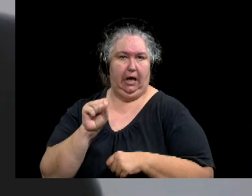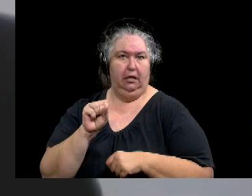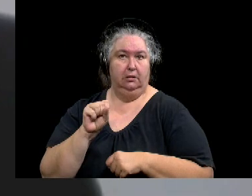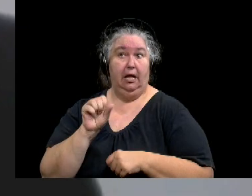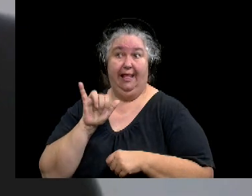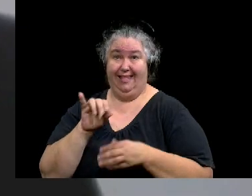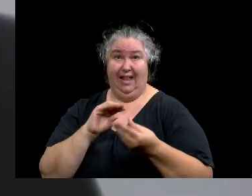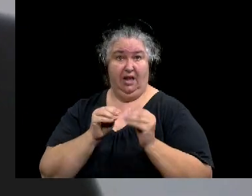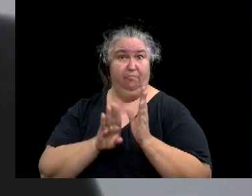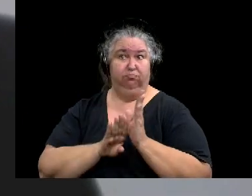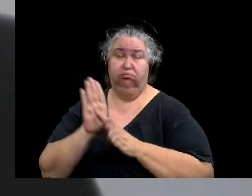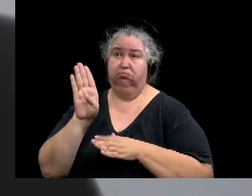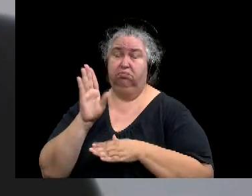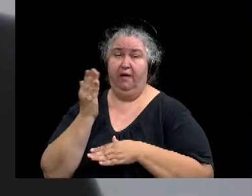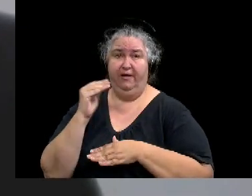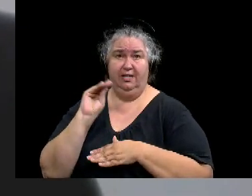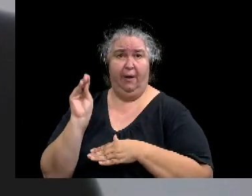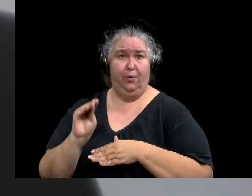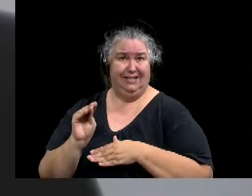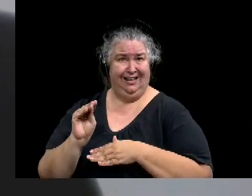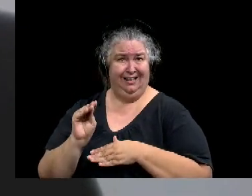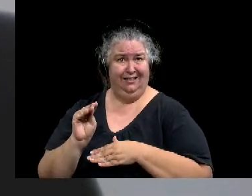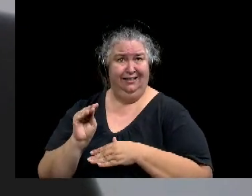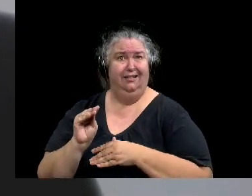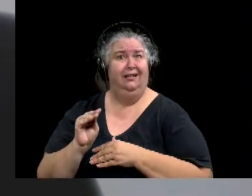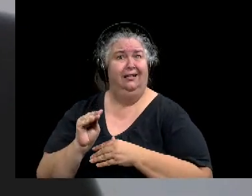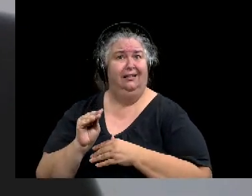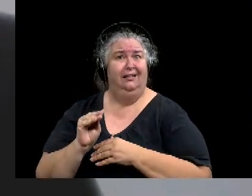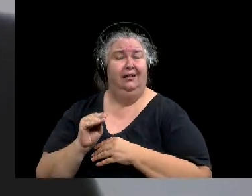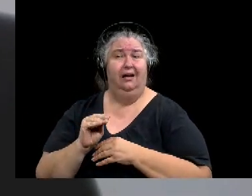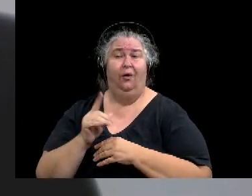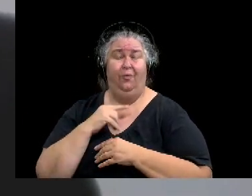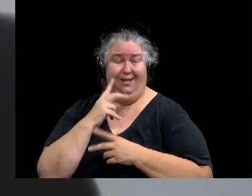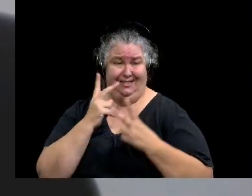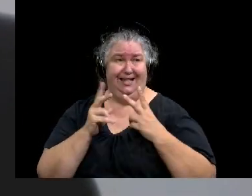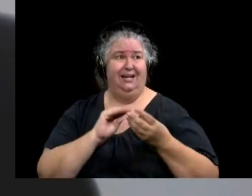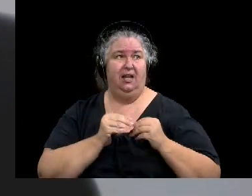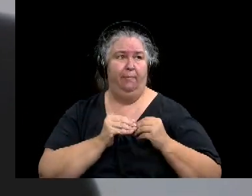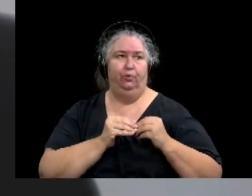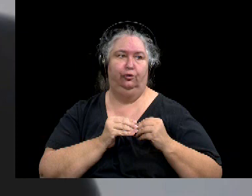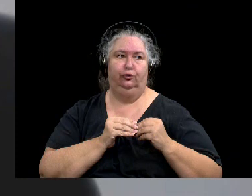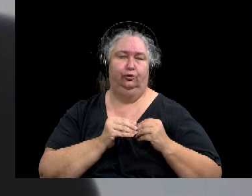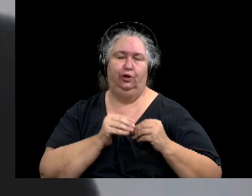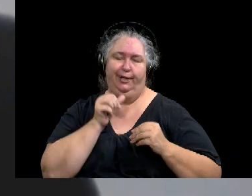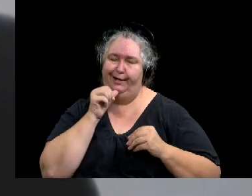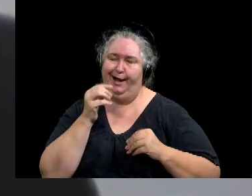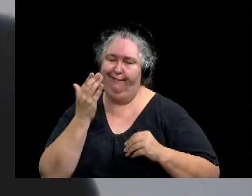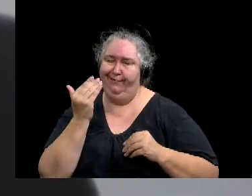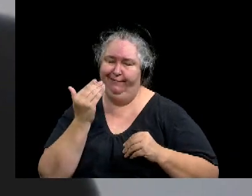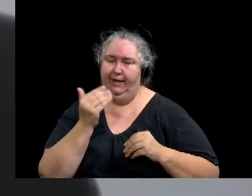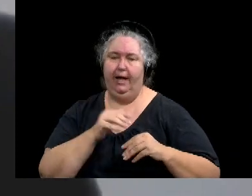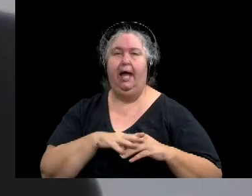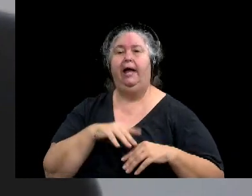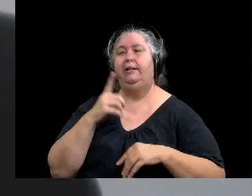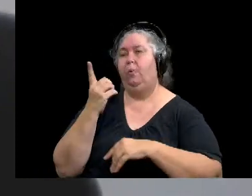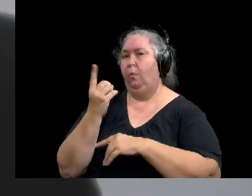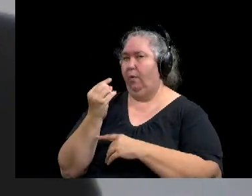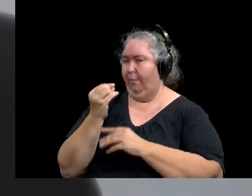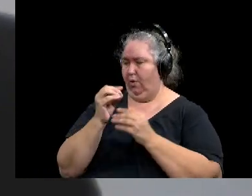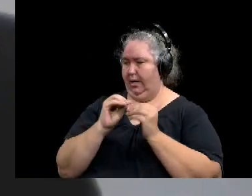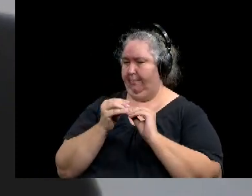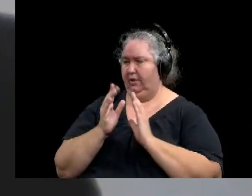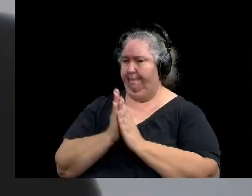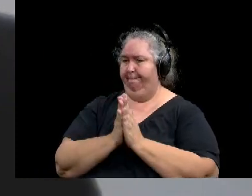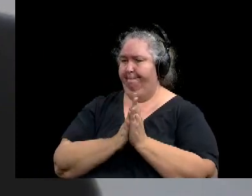number exceeded 15%. We're seeing numbers that are single digits. And then one more number, which